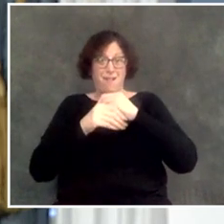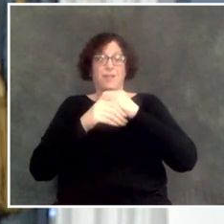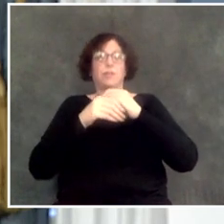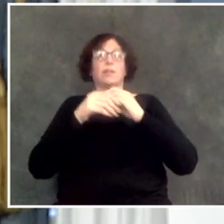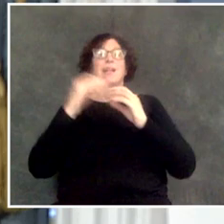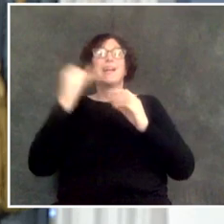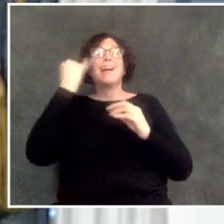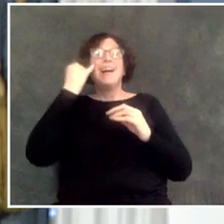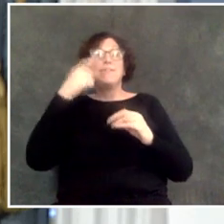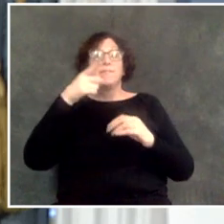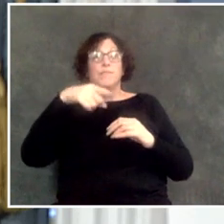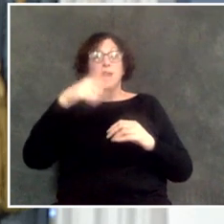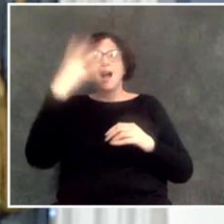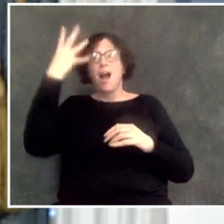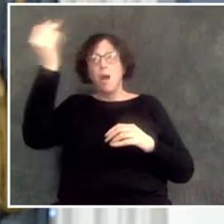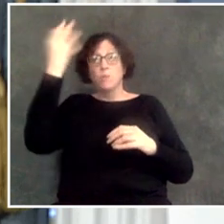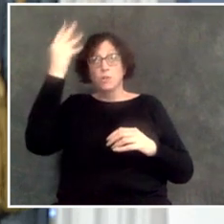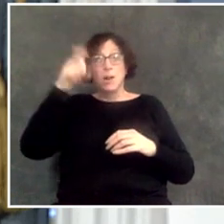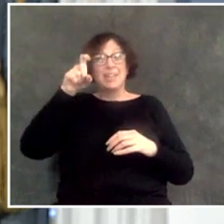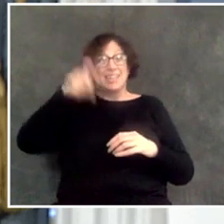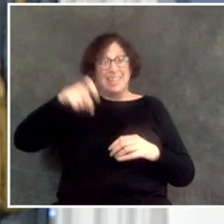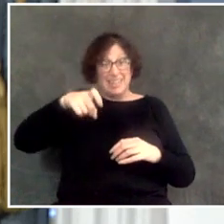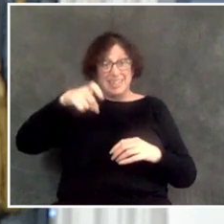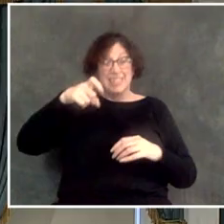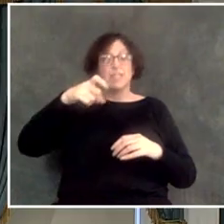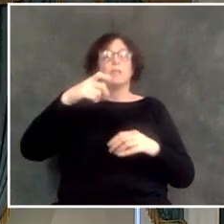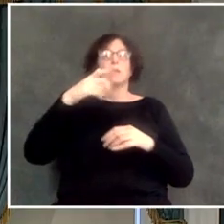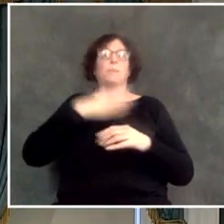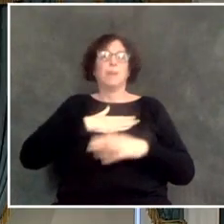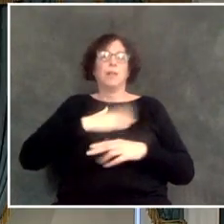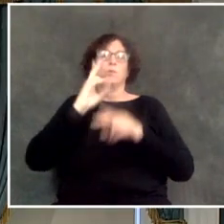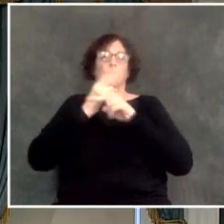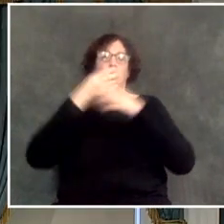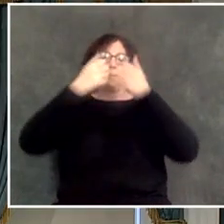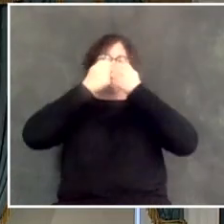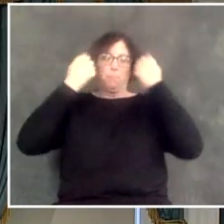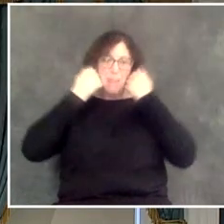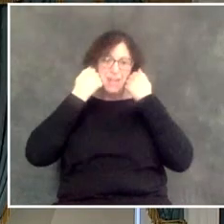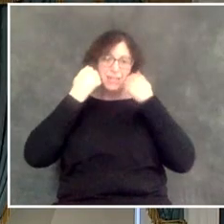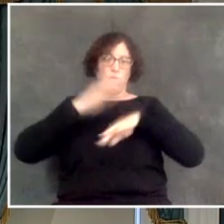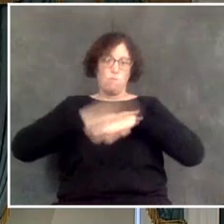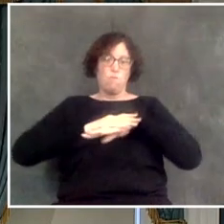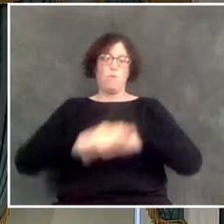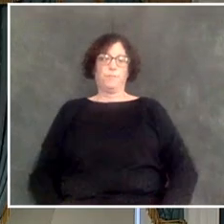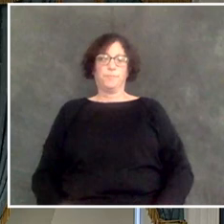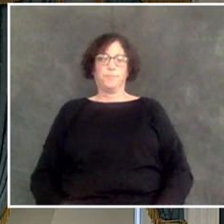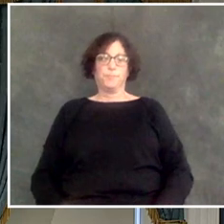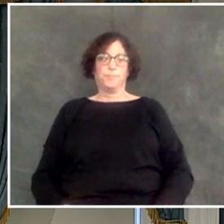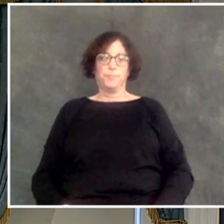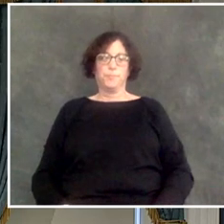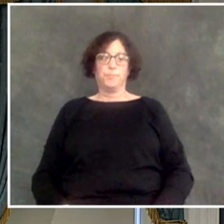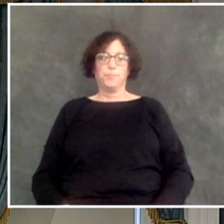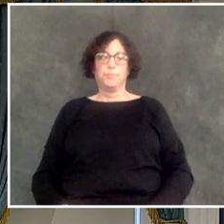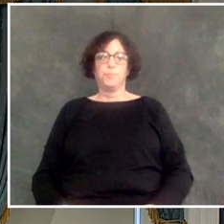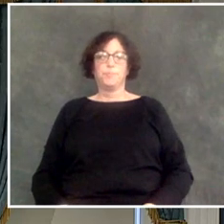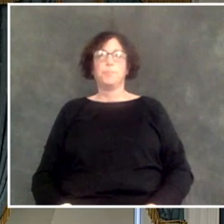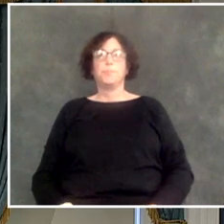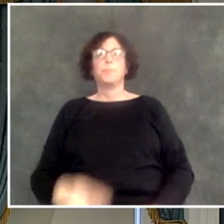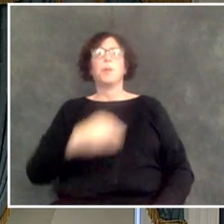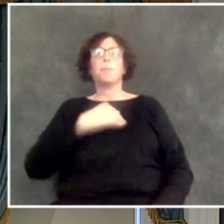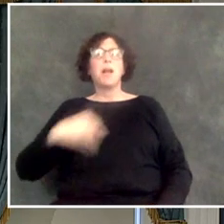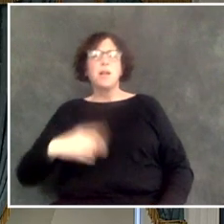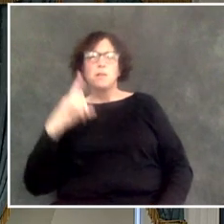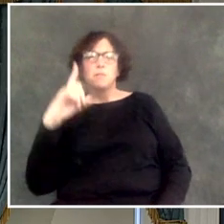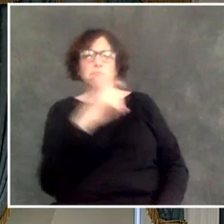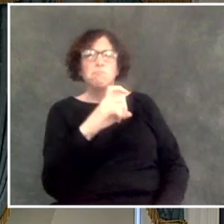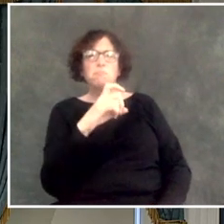the point of contact tracing. You want just a portal also, is that people want to self-report information? Yes,